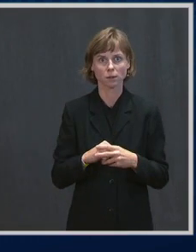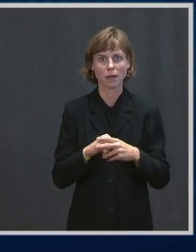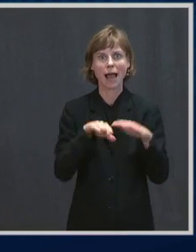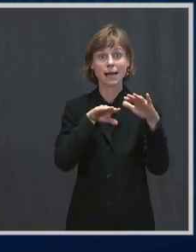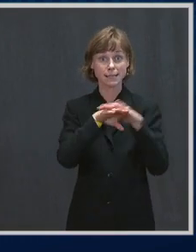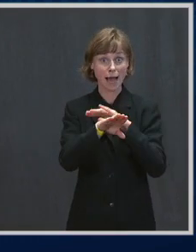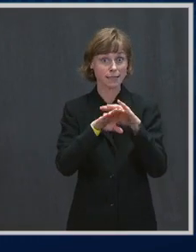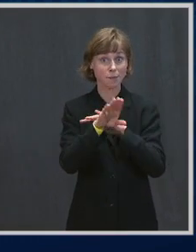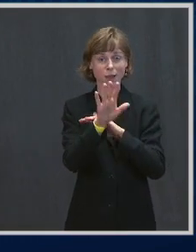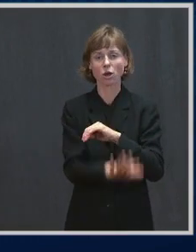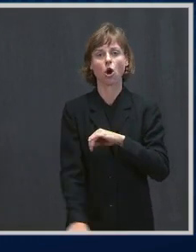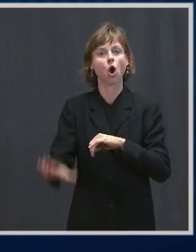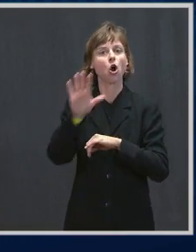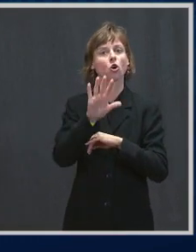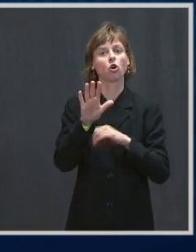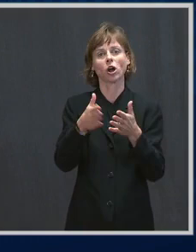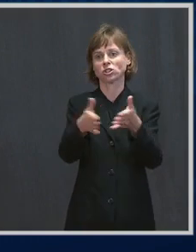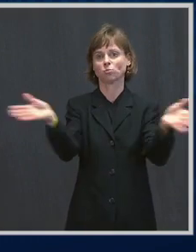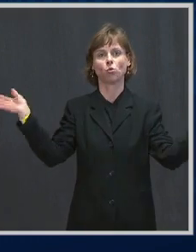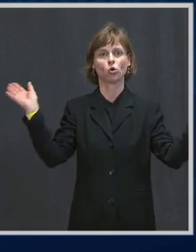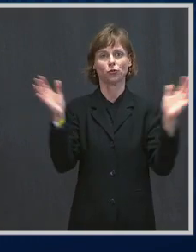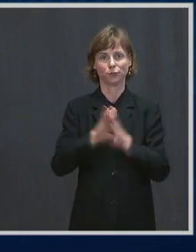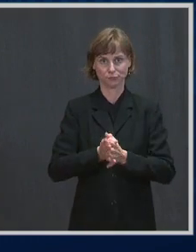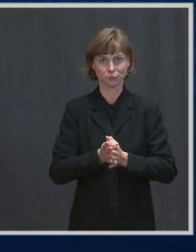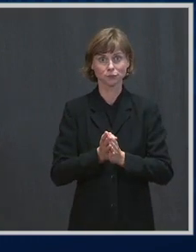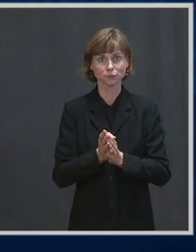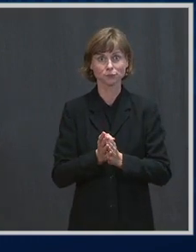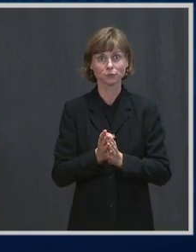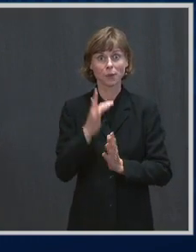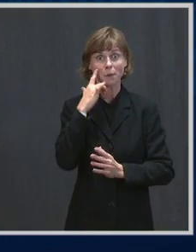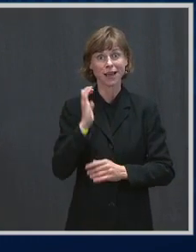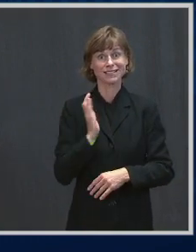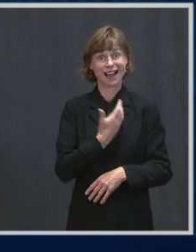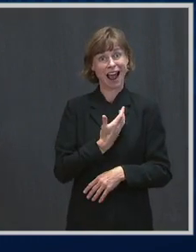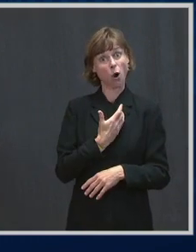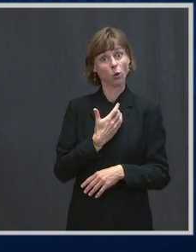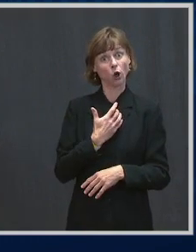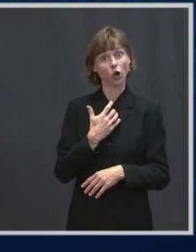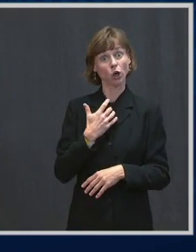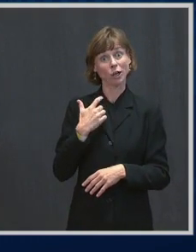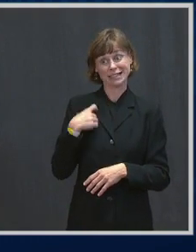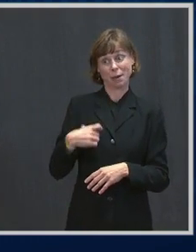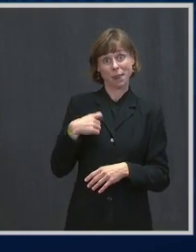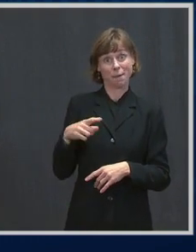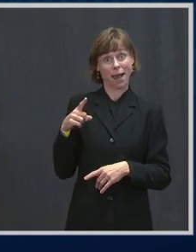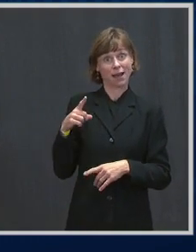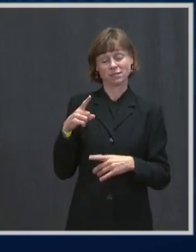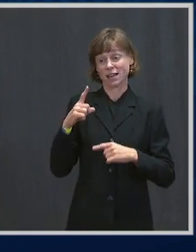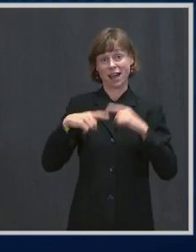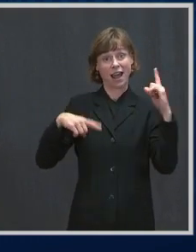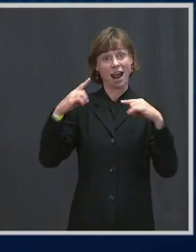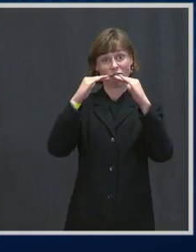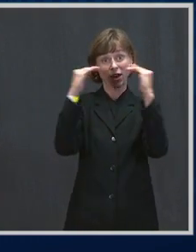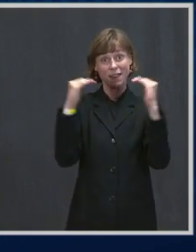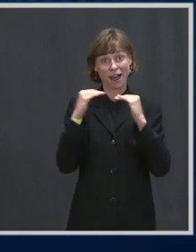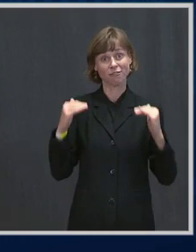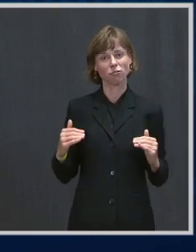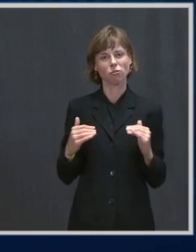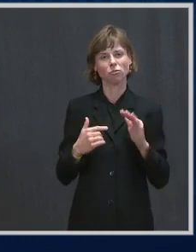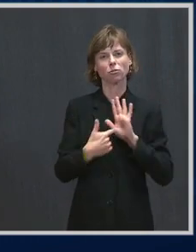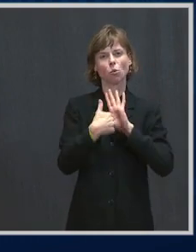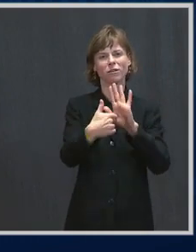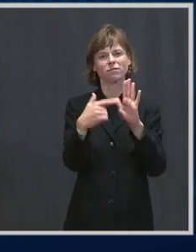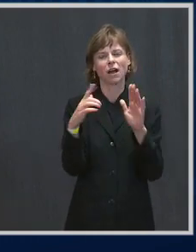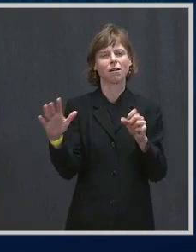accessibility across the board, because our diplomats at all levels should reflect the full diversity of this